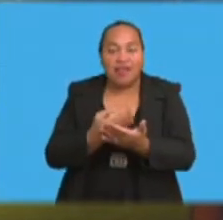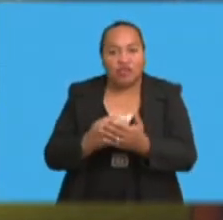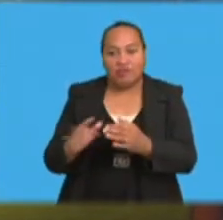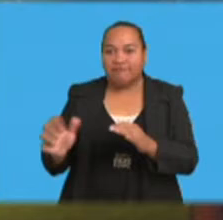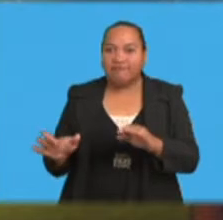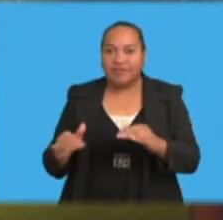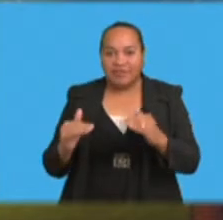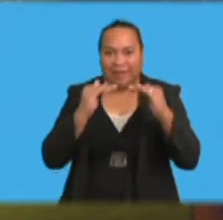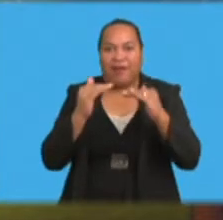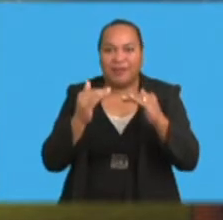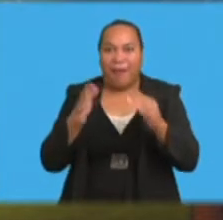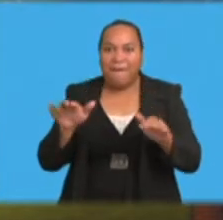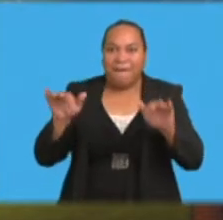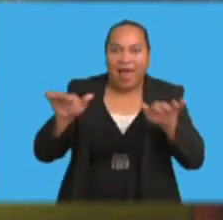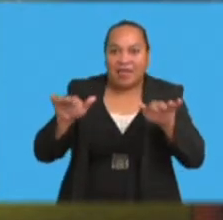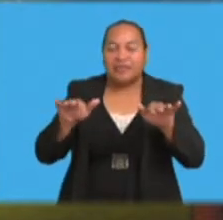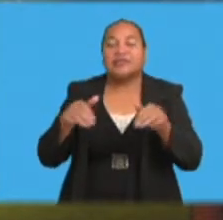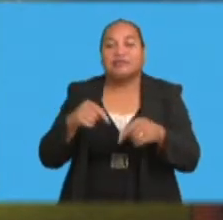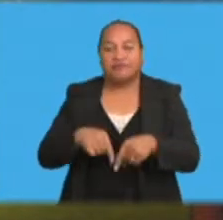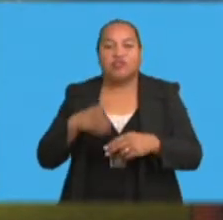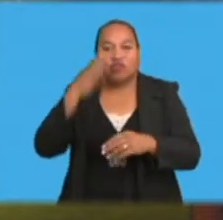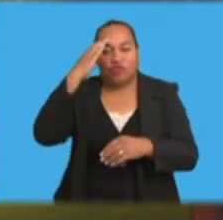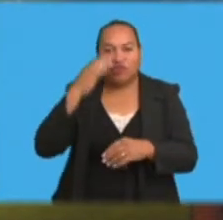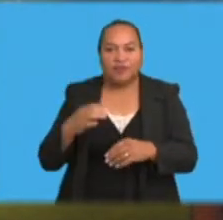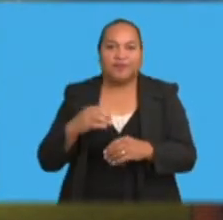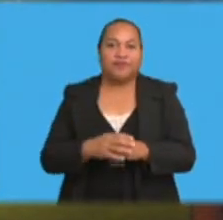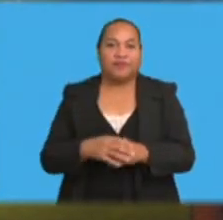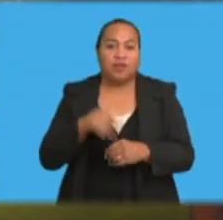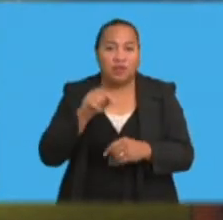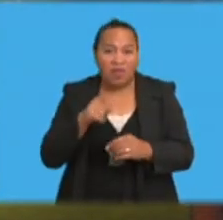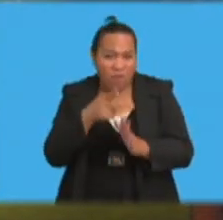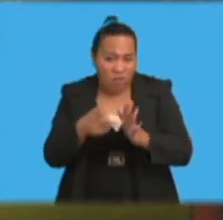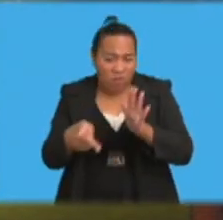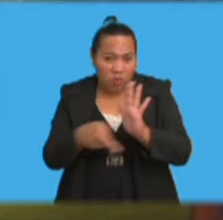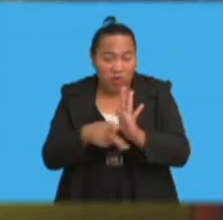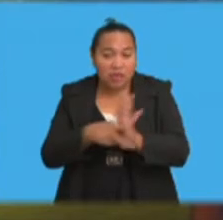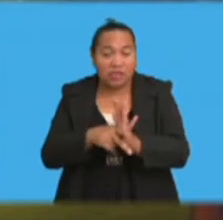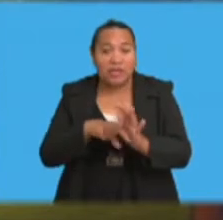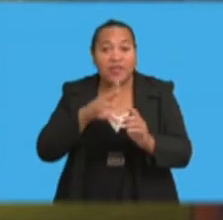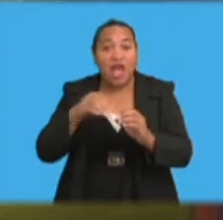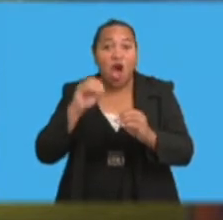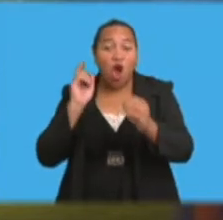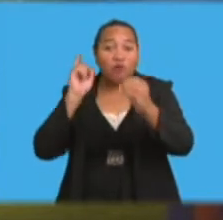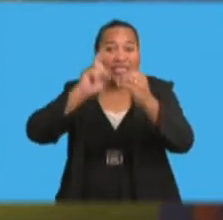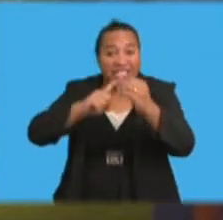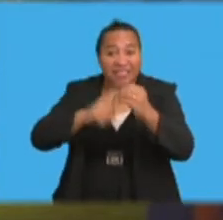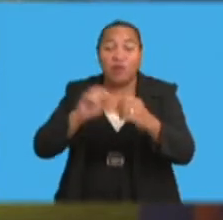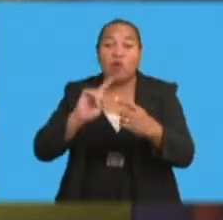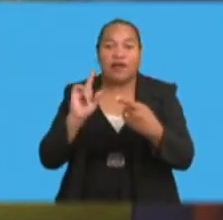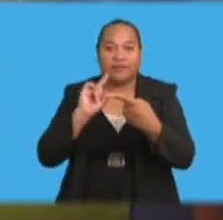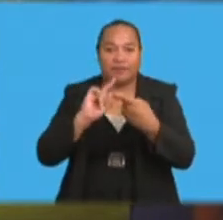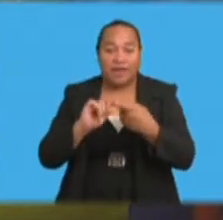country. Madam Speaker, in conducting monetary policy, the RBF's dual monetary policy objectives are